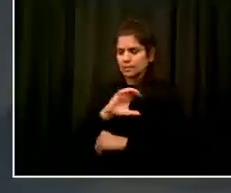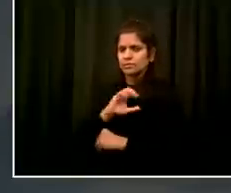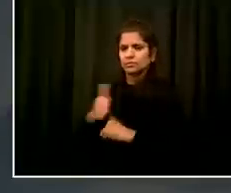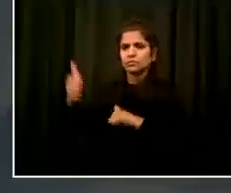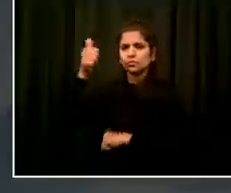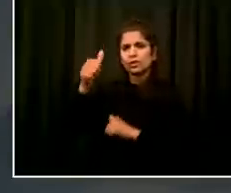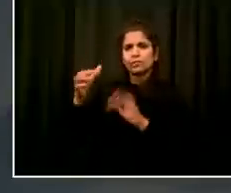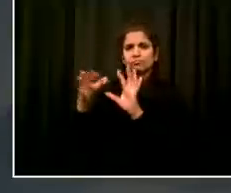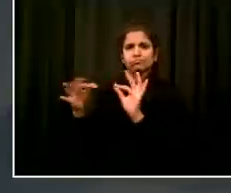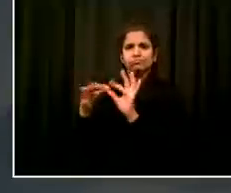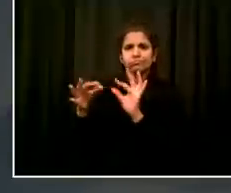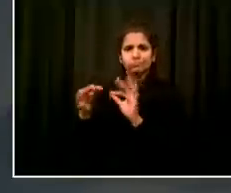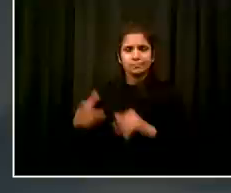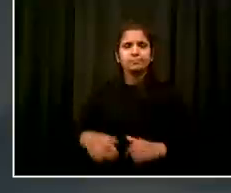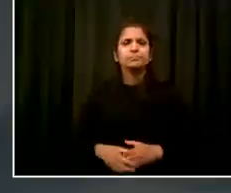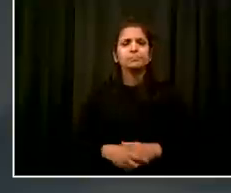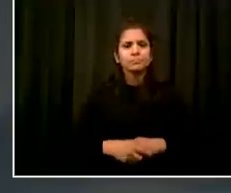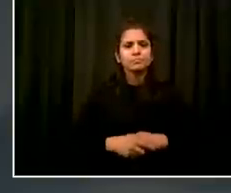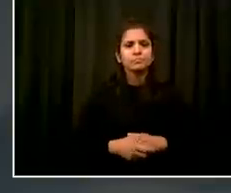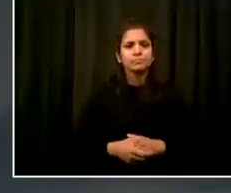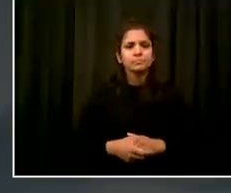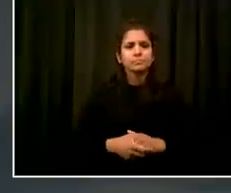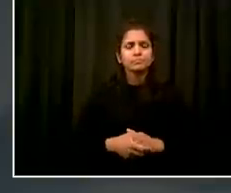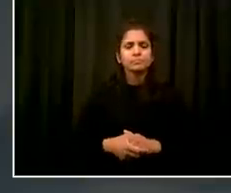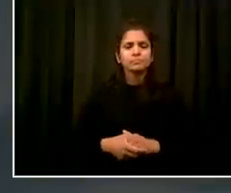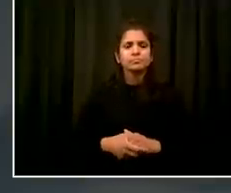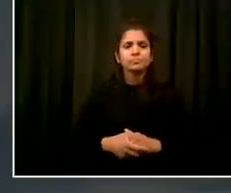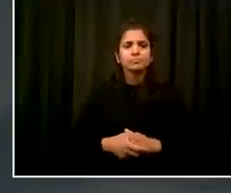So in terms of the tweet today,